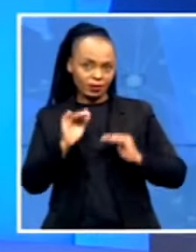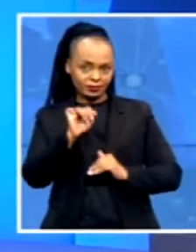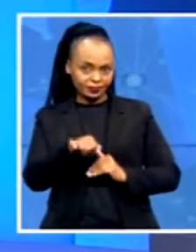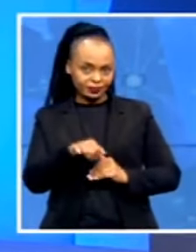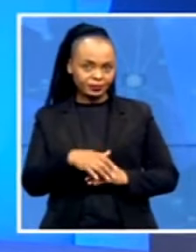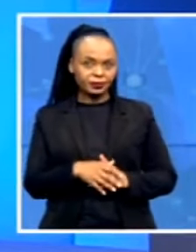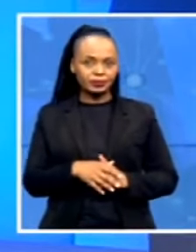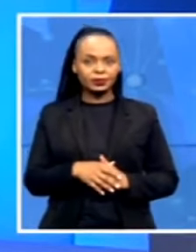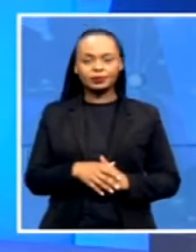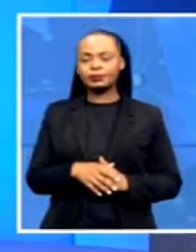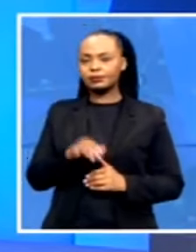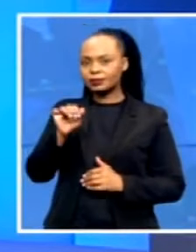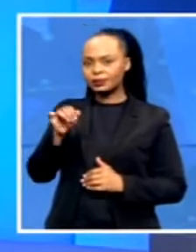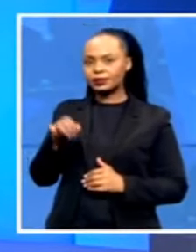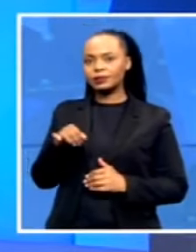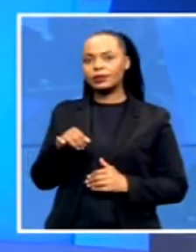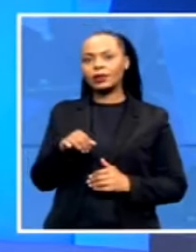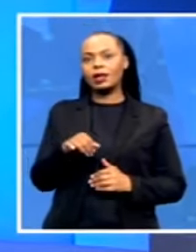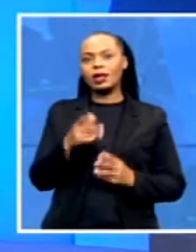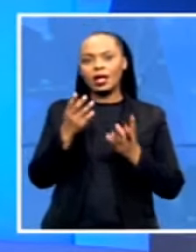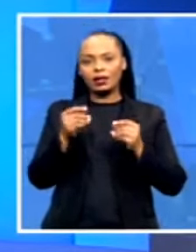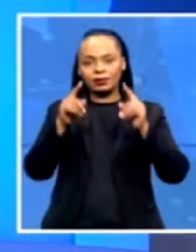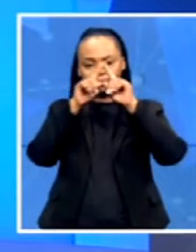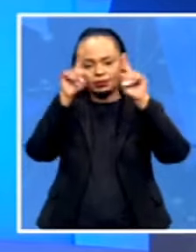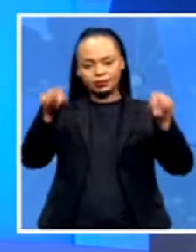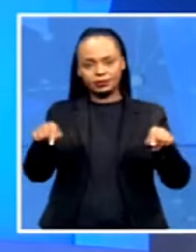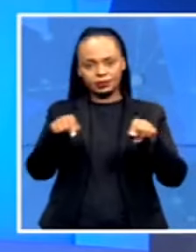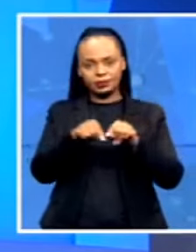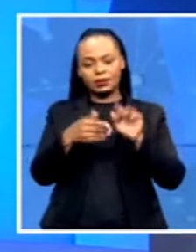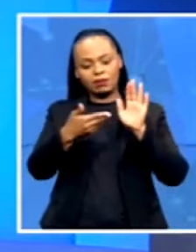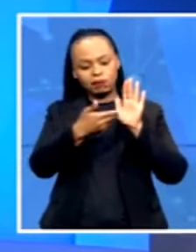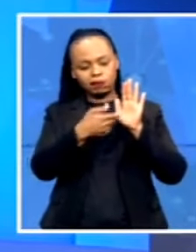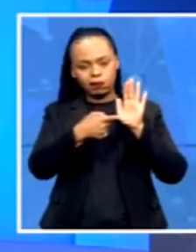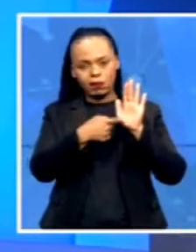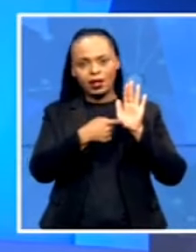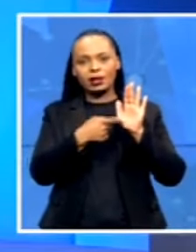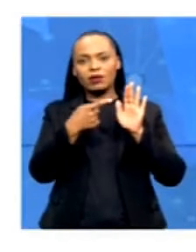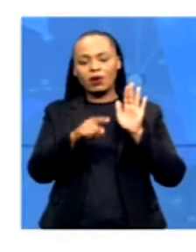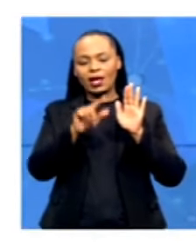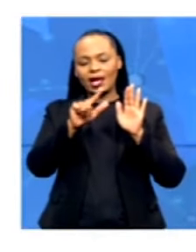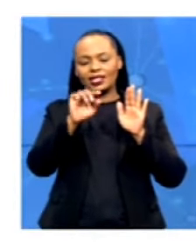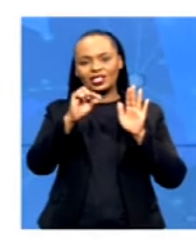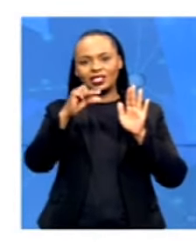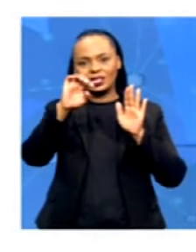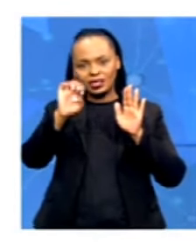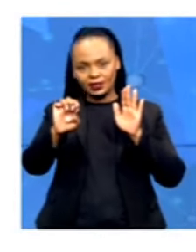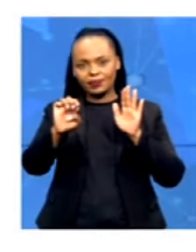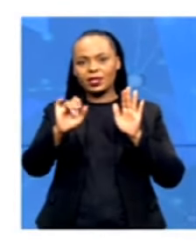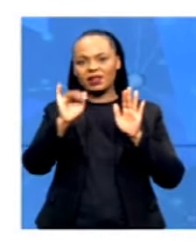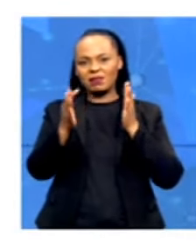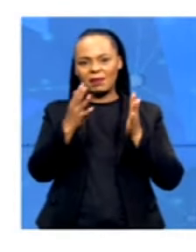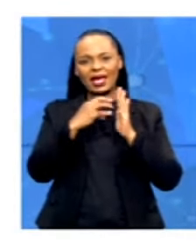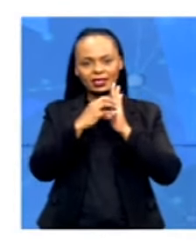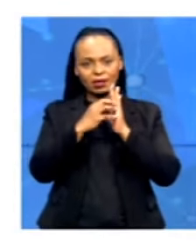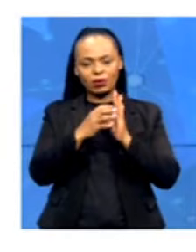together here, which caters for the previous LGE. So if you want to see, for example, how it looked like in a certain portion in